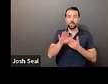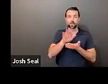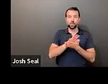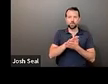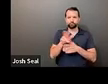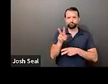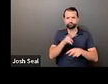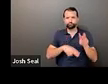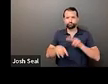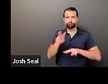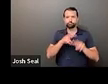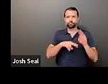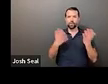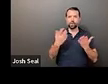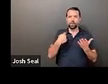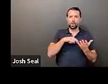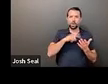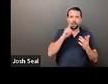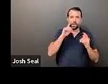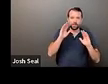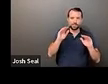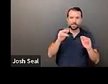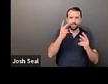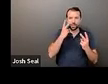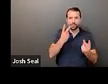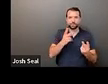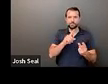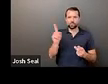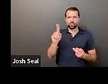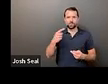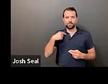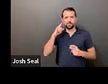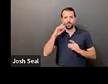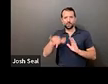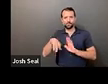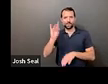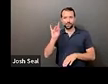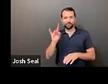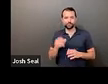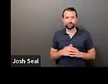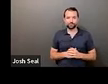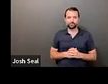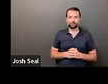students, where are we looking? So you know exactly what we're looking for. We will never